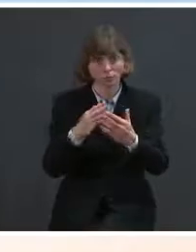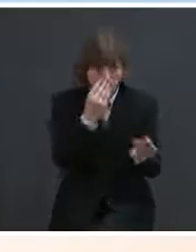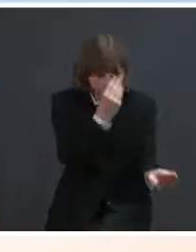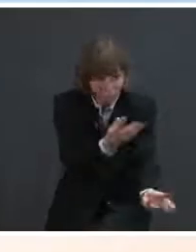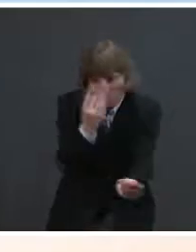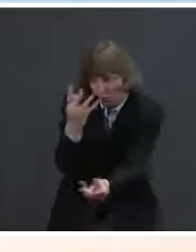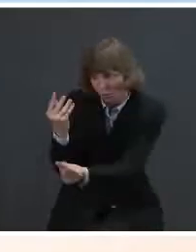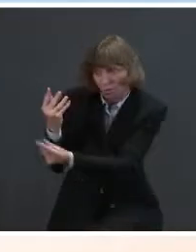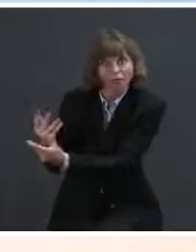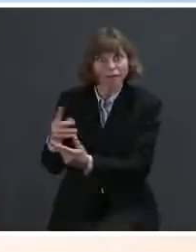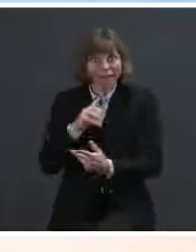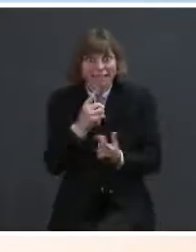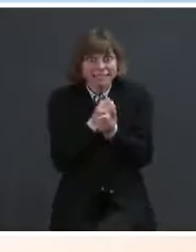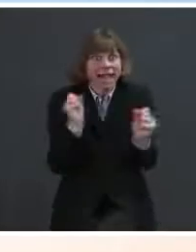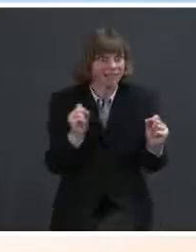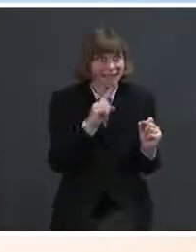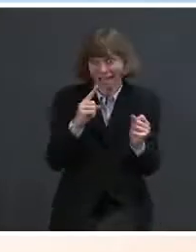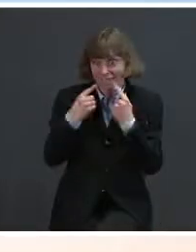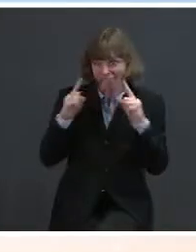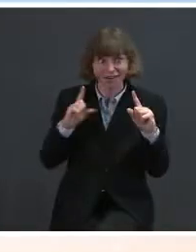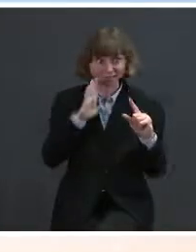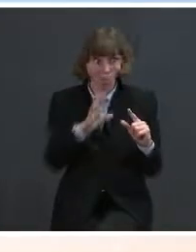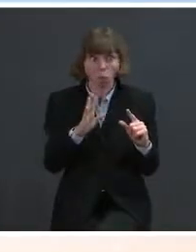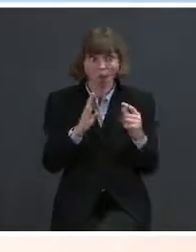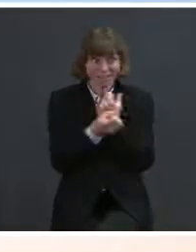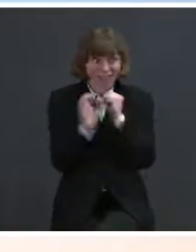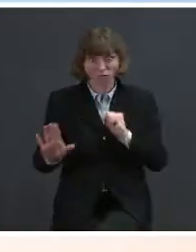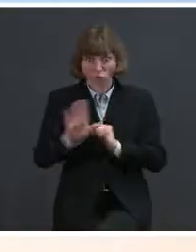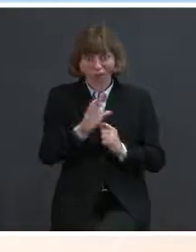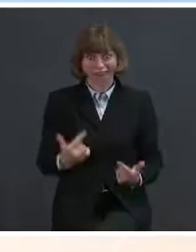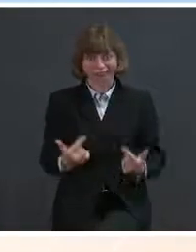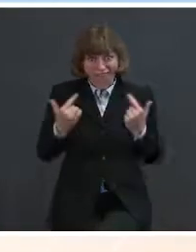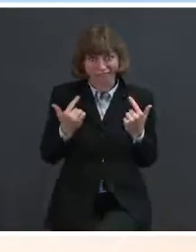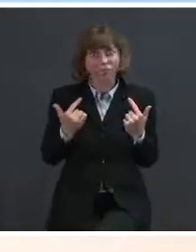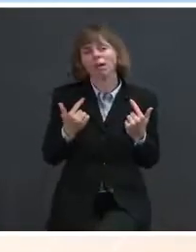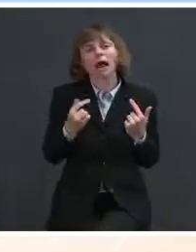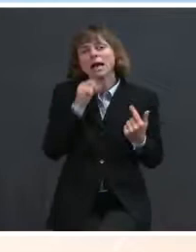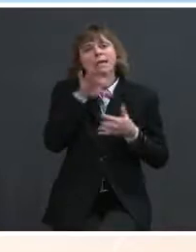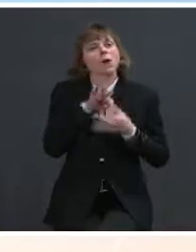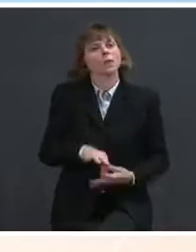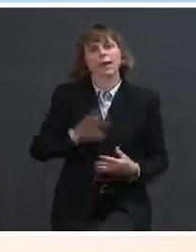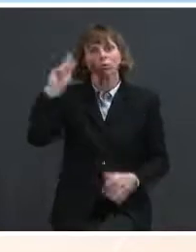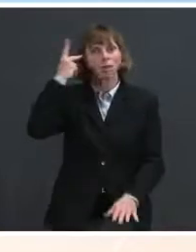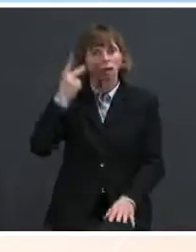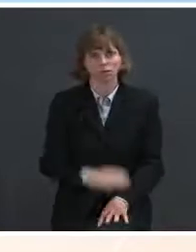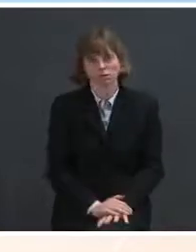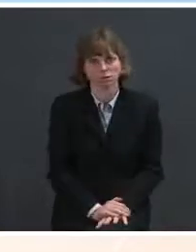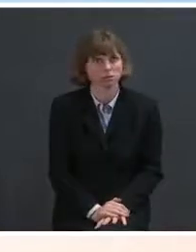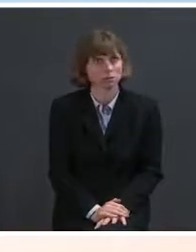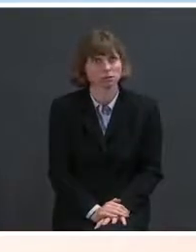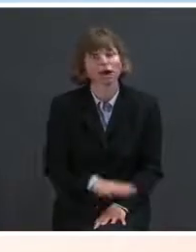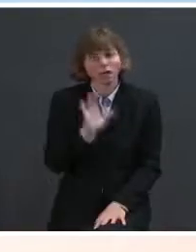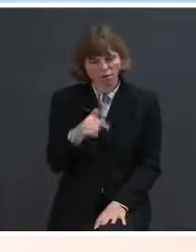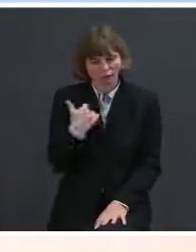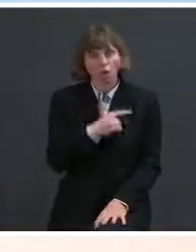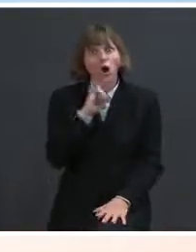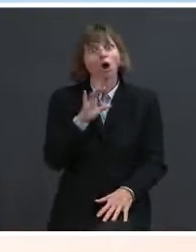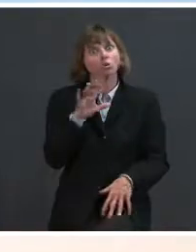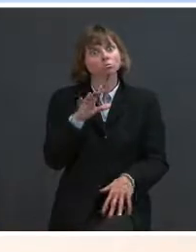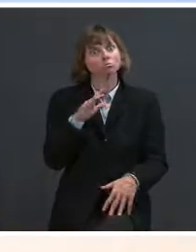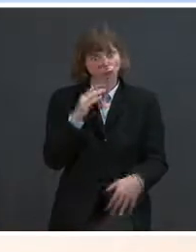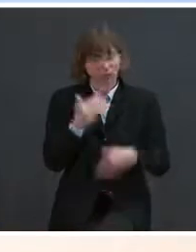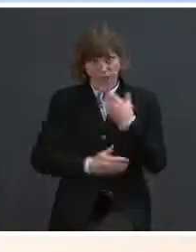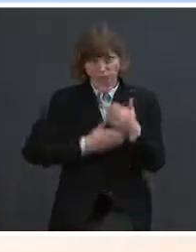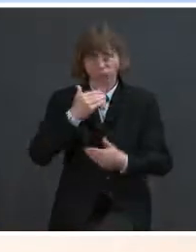is safe, it's effective, it will save lives. This is not a partisan issue. So that is a step we are taking. But yes, there are, in terms